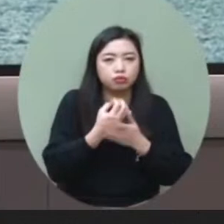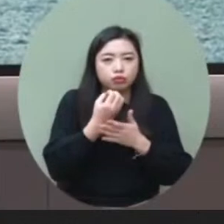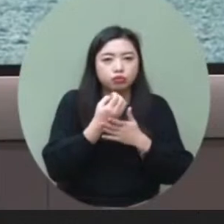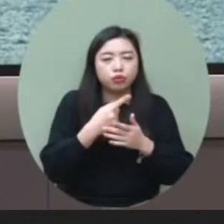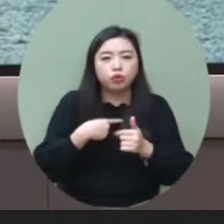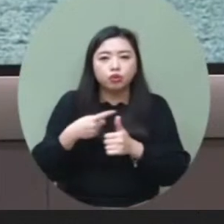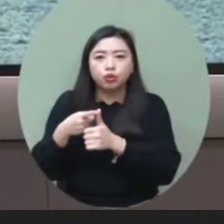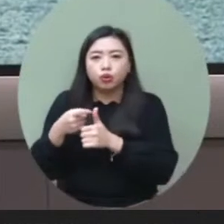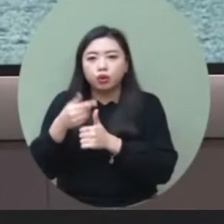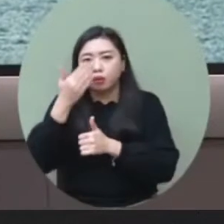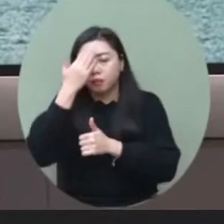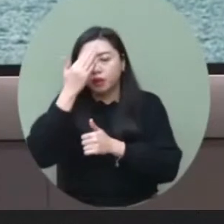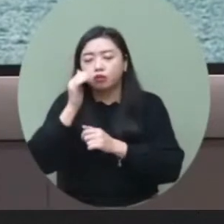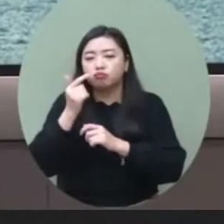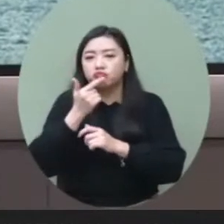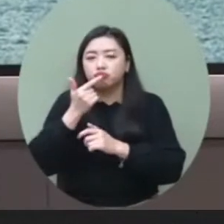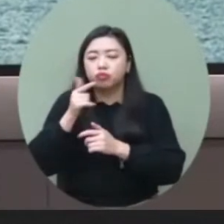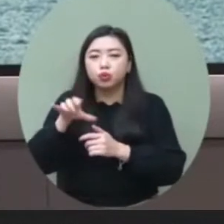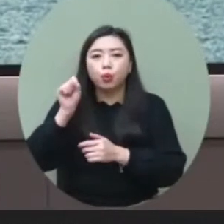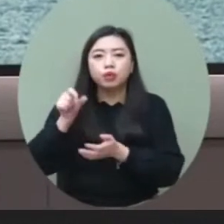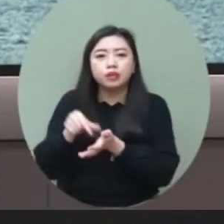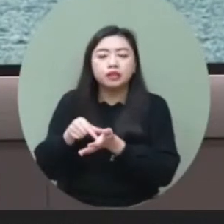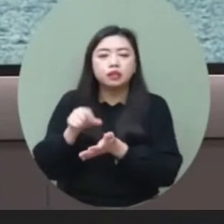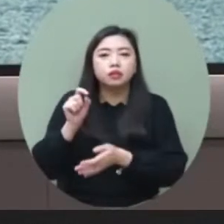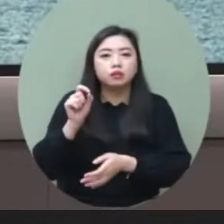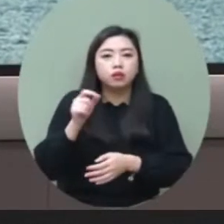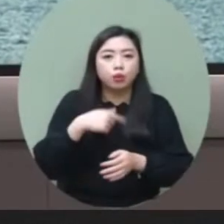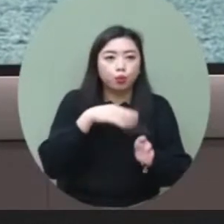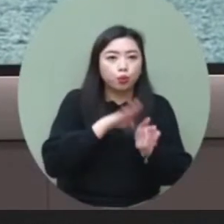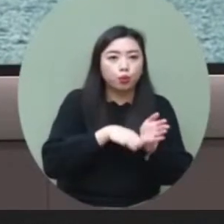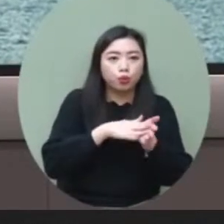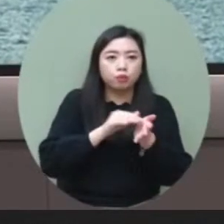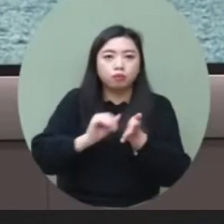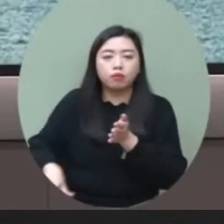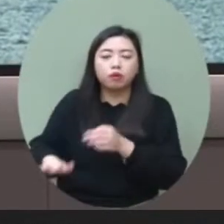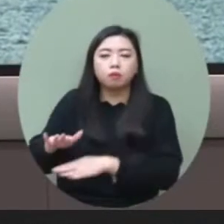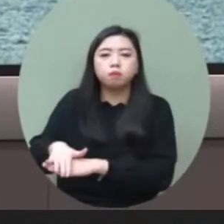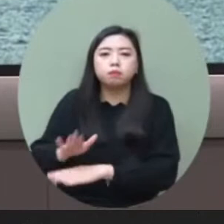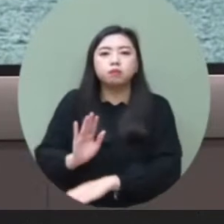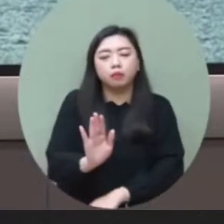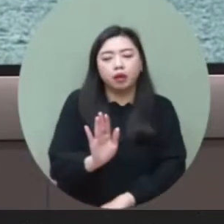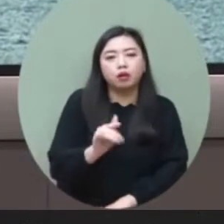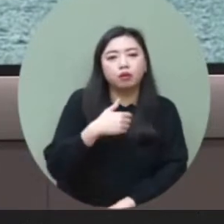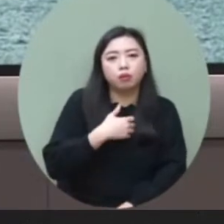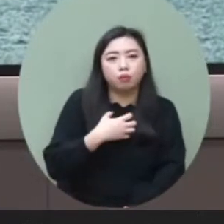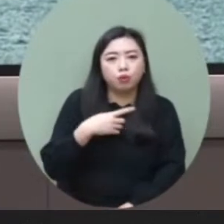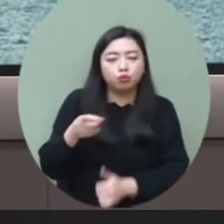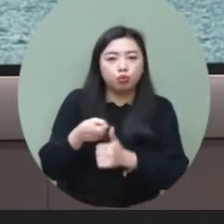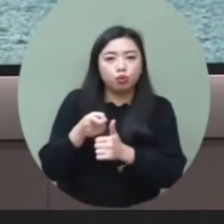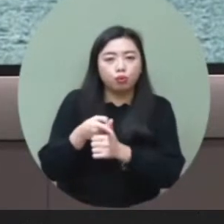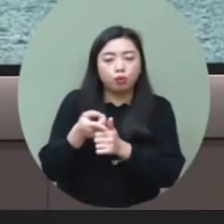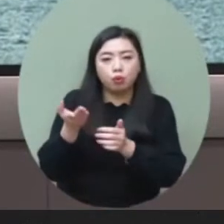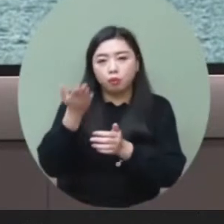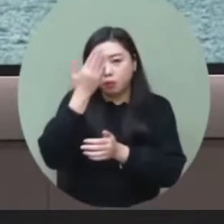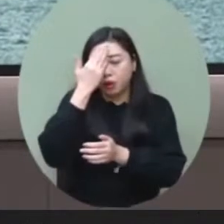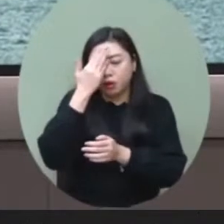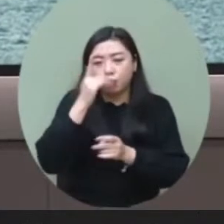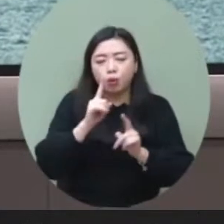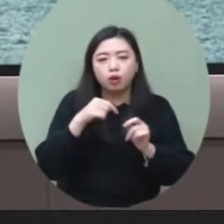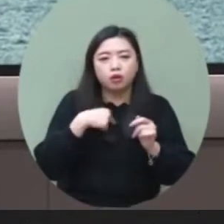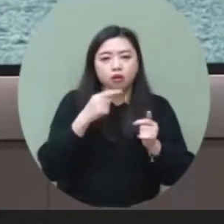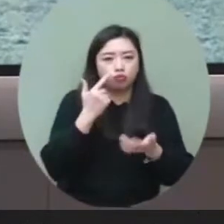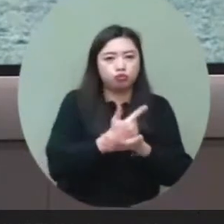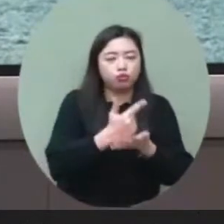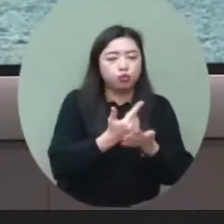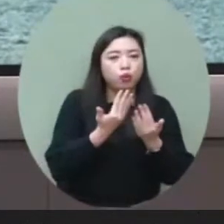Some people were puzzled why we chose to report the number of reported cases instead of preliminary positive cases. We were